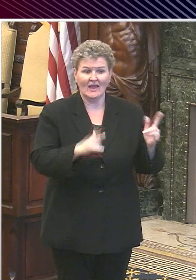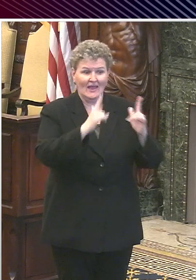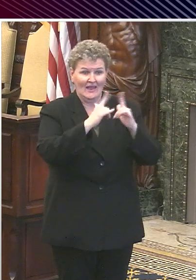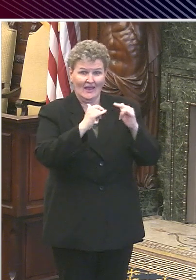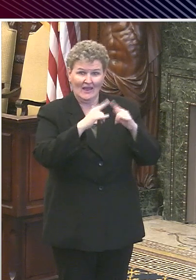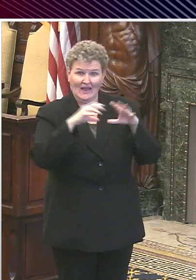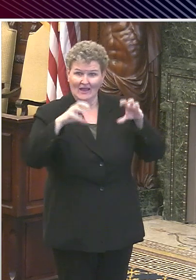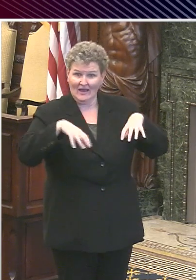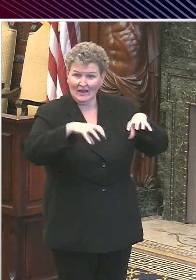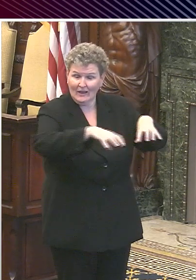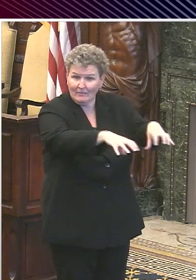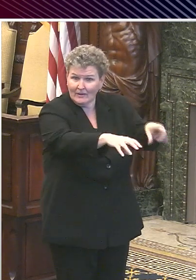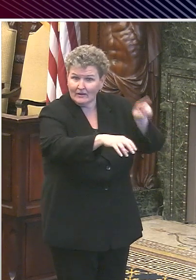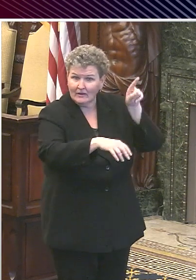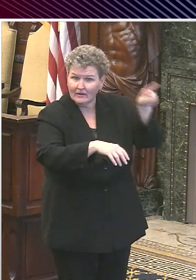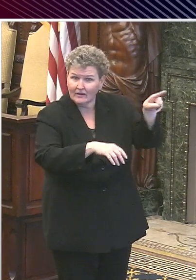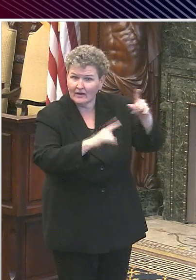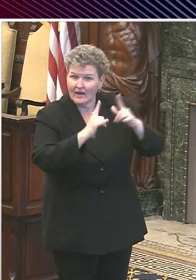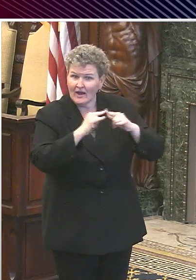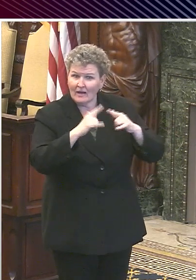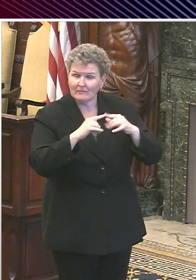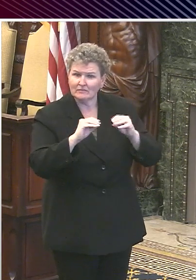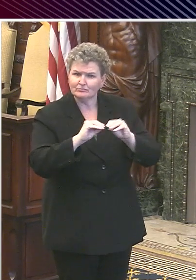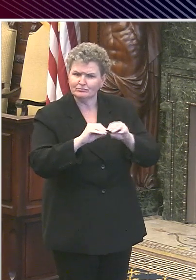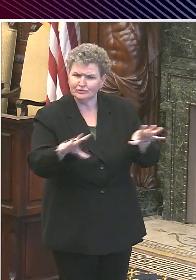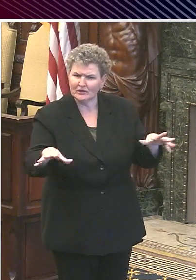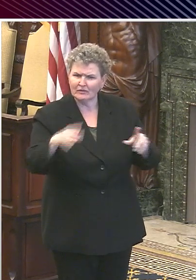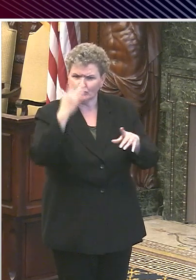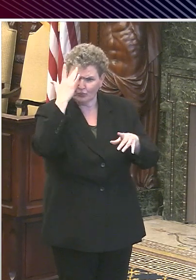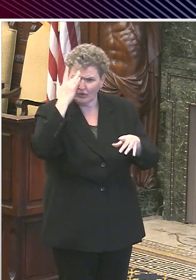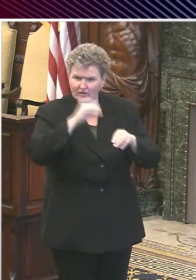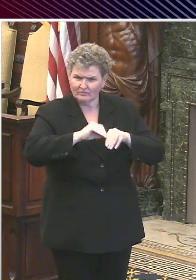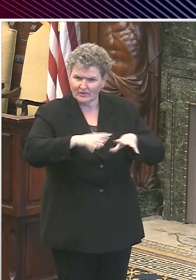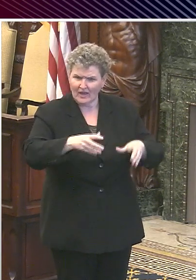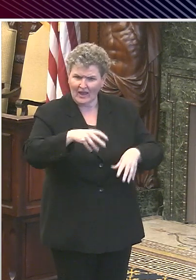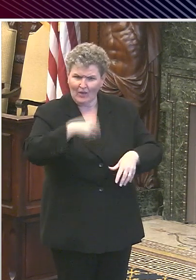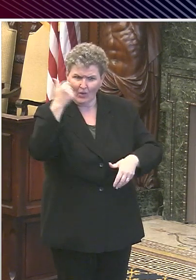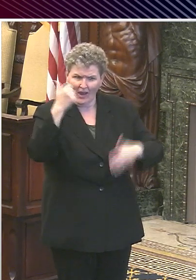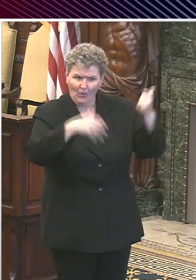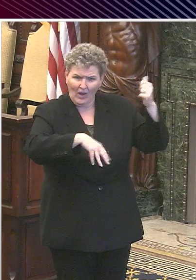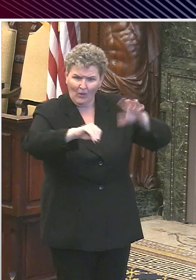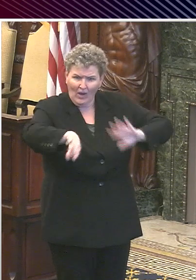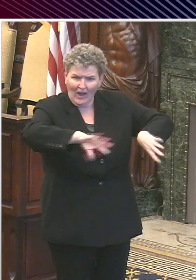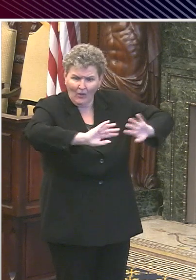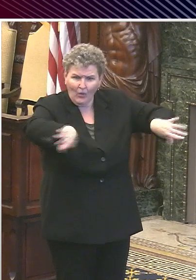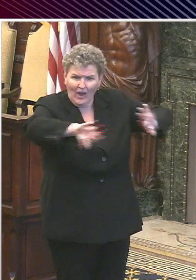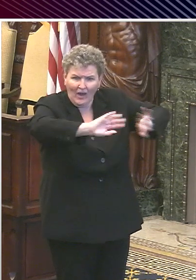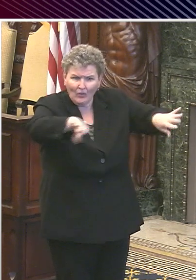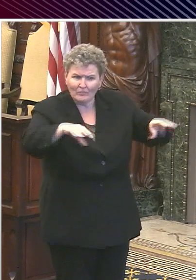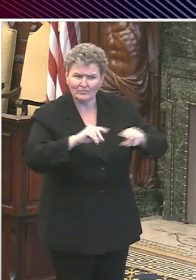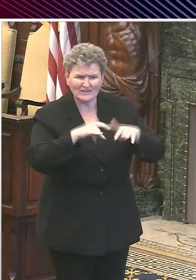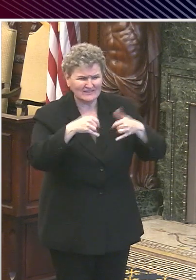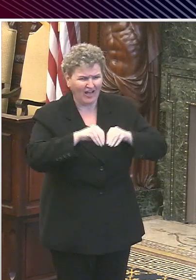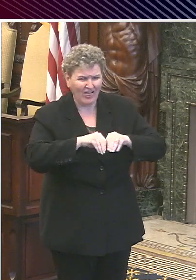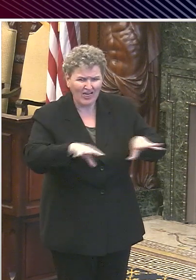of its residents could lead to spreading the coronavirus, considering CDC guidance recommends against clearing encampments?